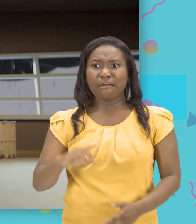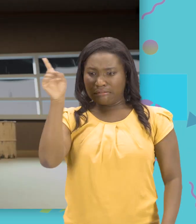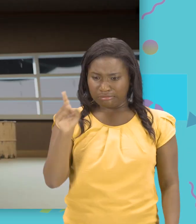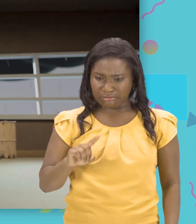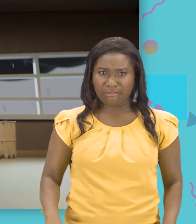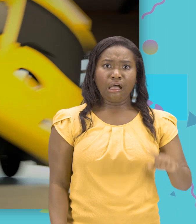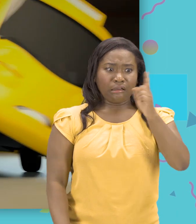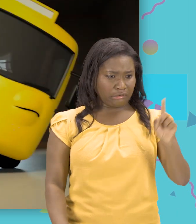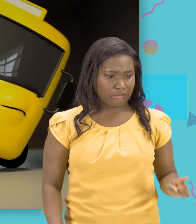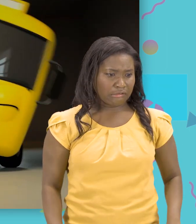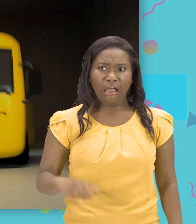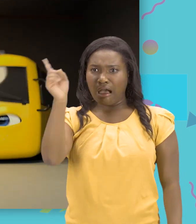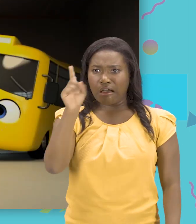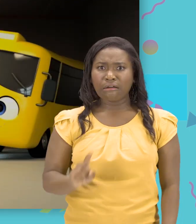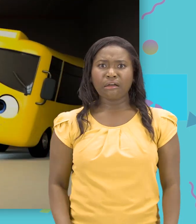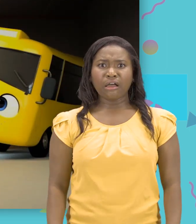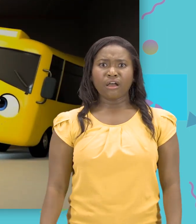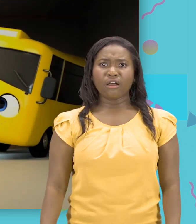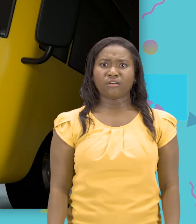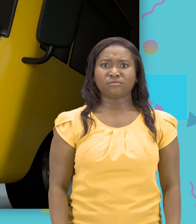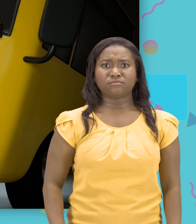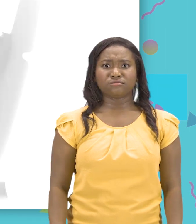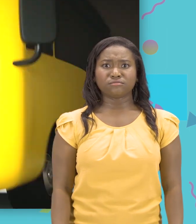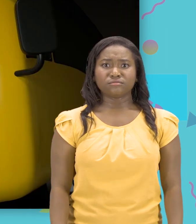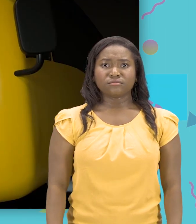The lightning is everywhere now.